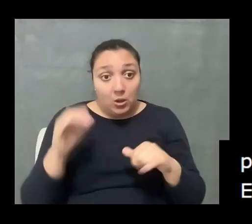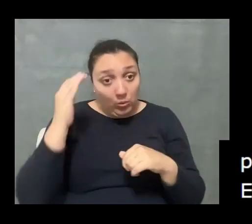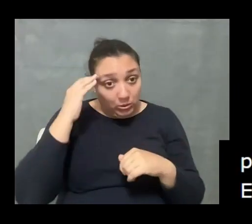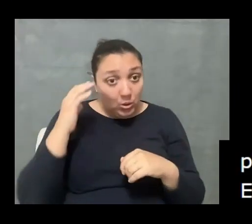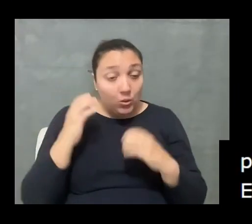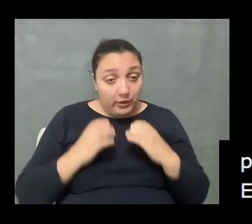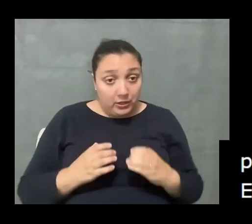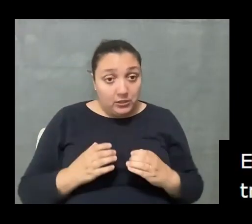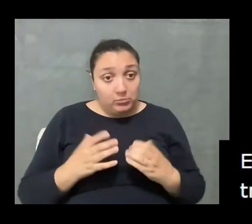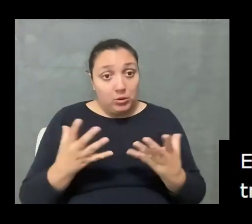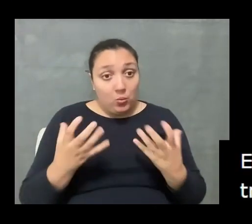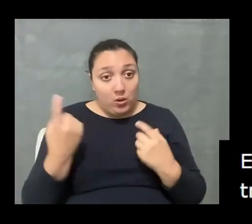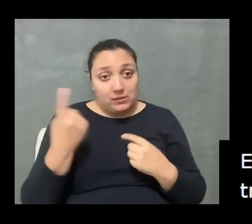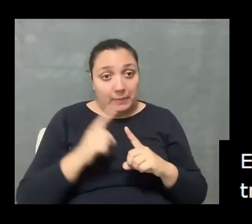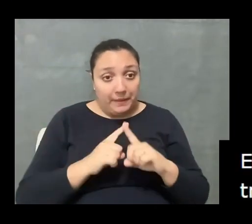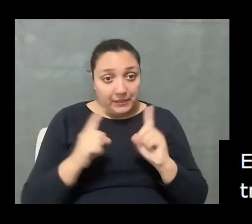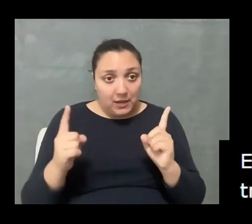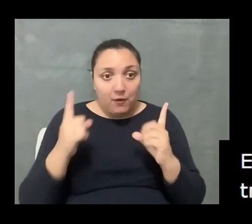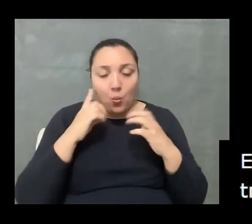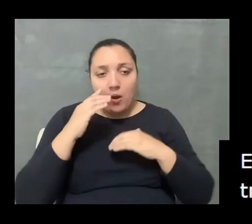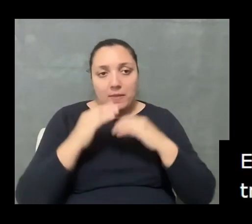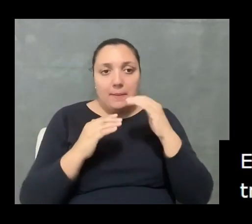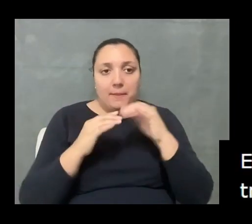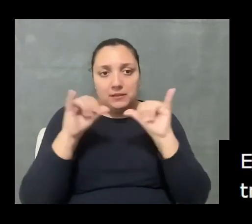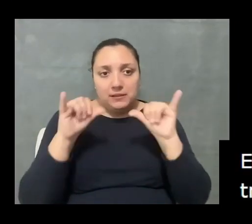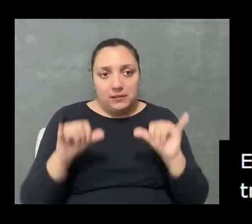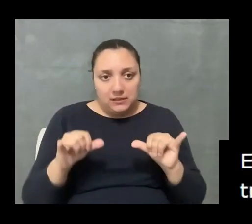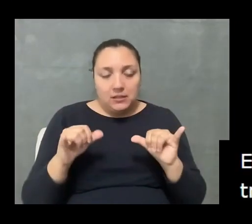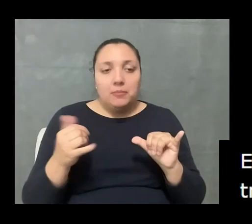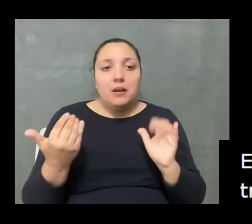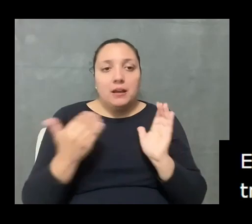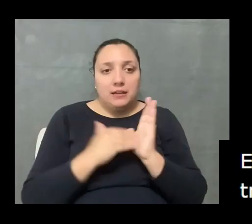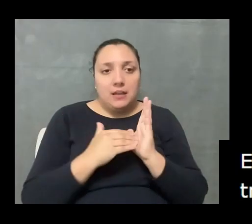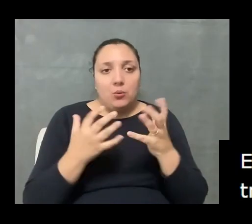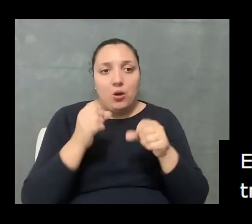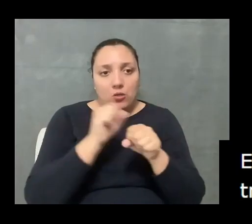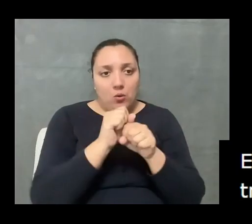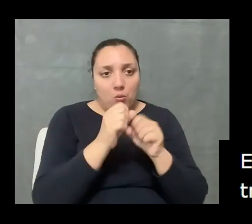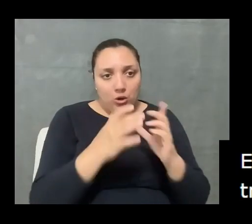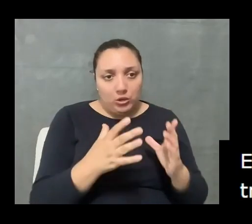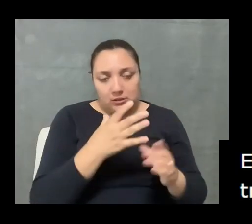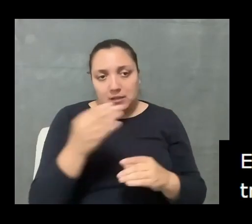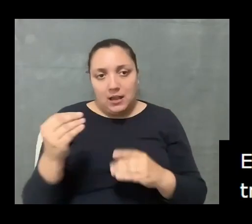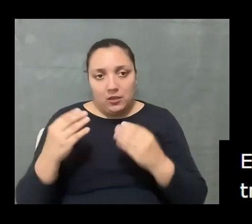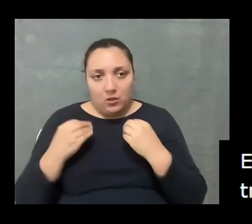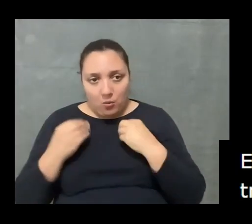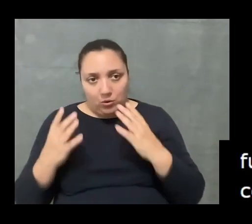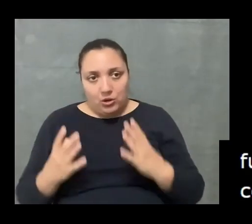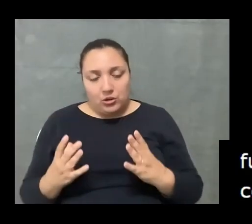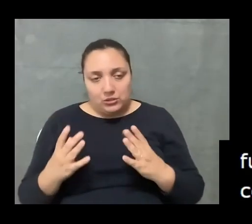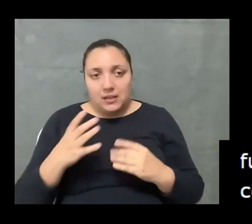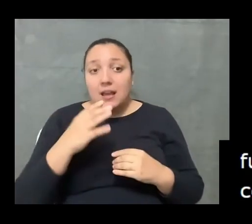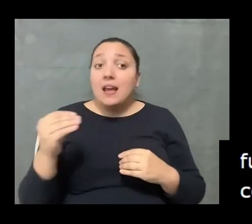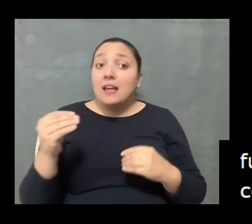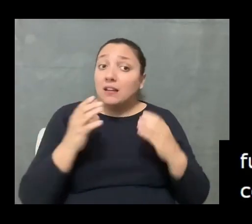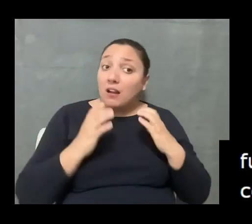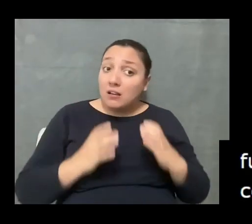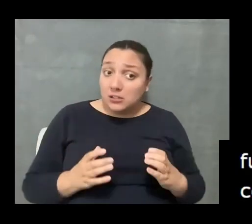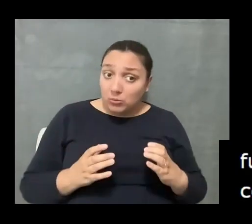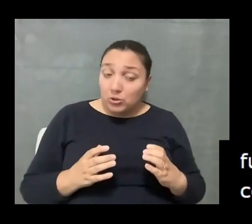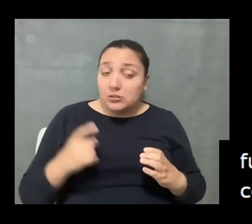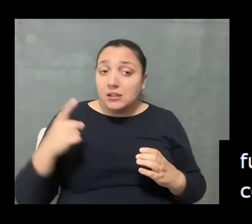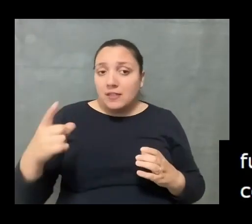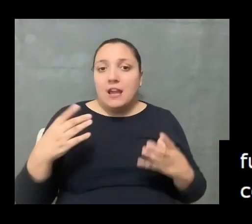join together and rebuild the system we built again, this time having the workers and the owners, workers and the customers as the owners of the